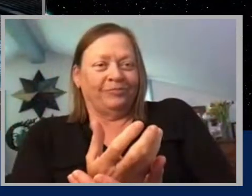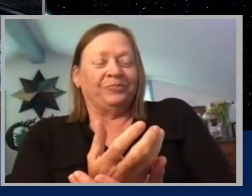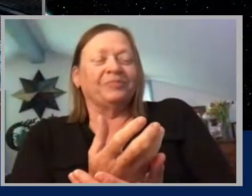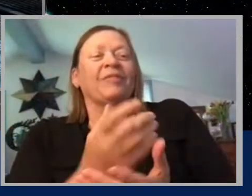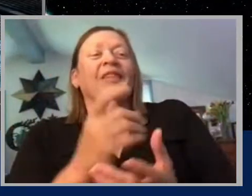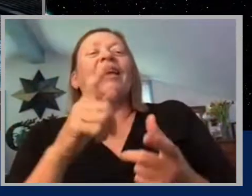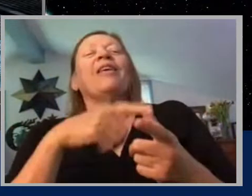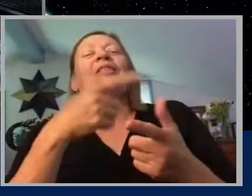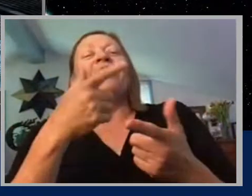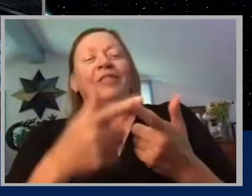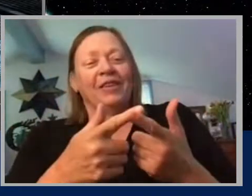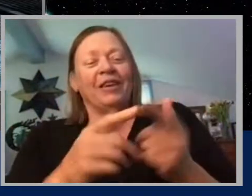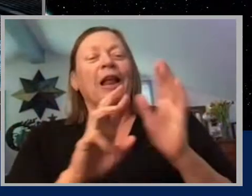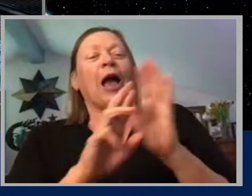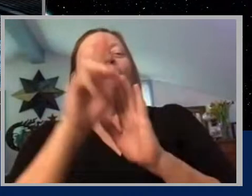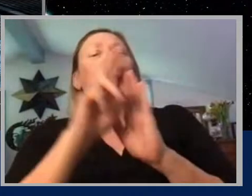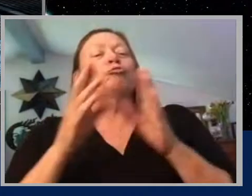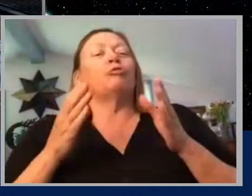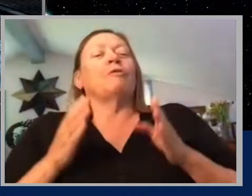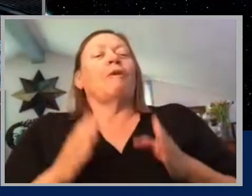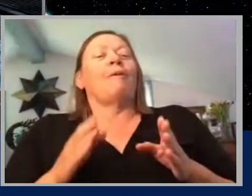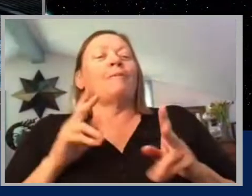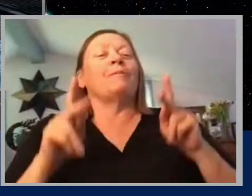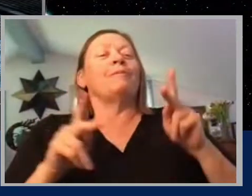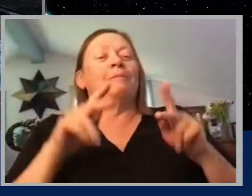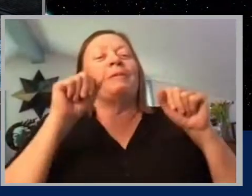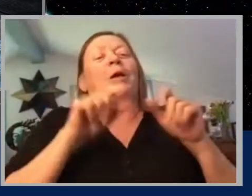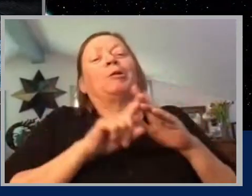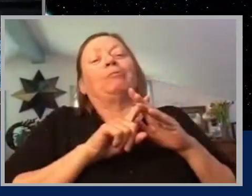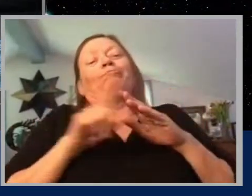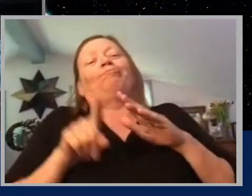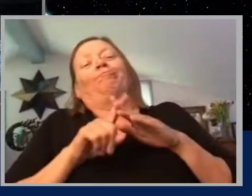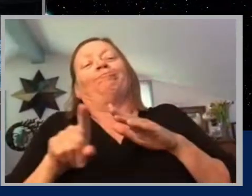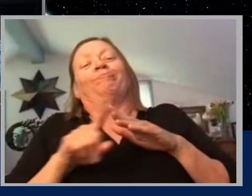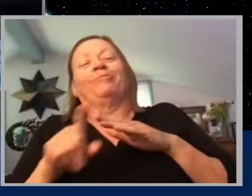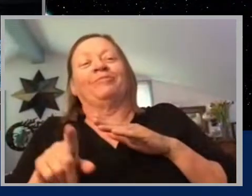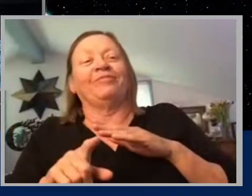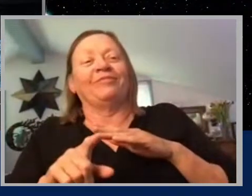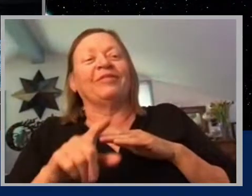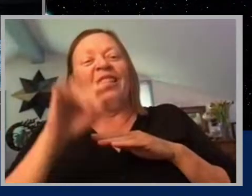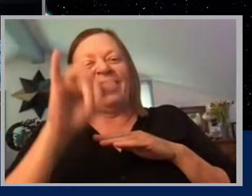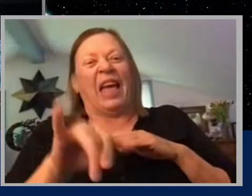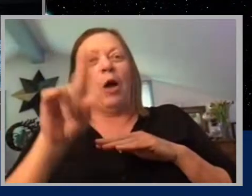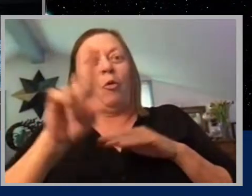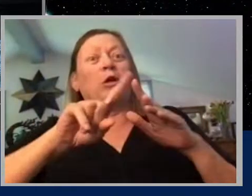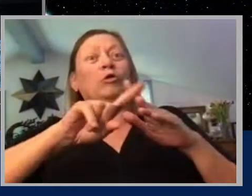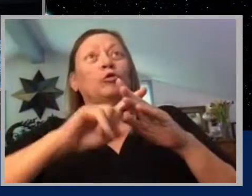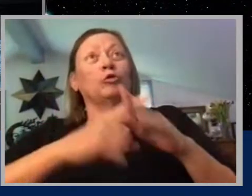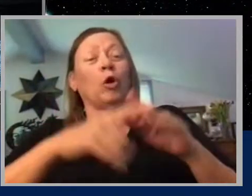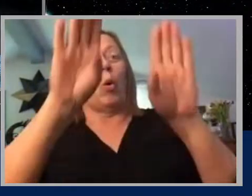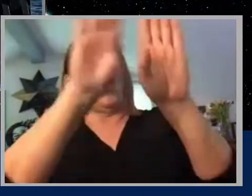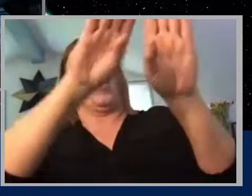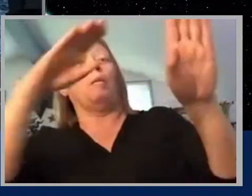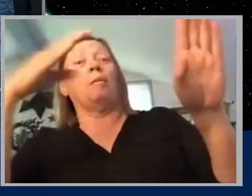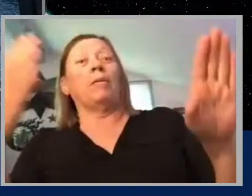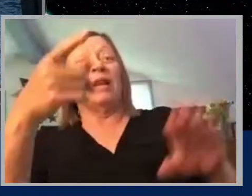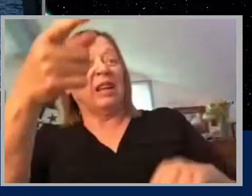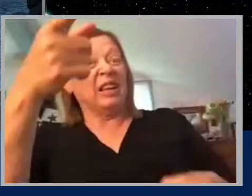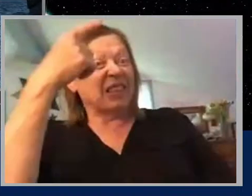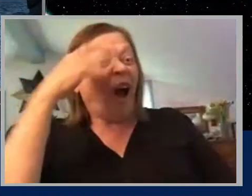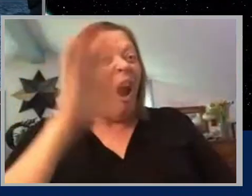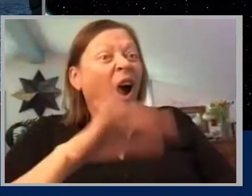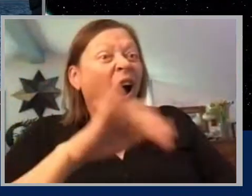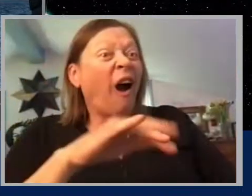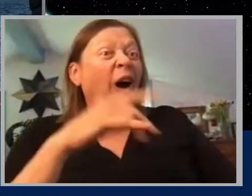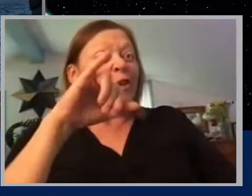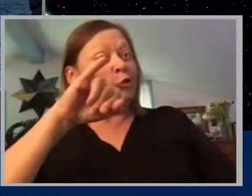it interfaces with the Egress platform, which is where we start our hatch opening operations. It's like a tow truck. That's right. It's like a tow